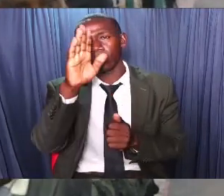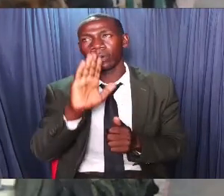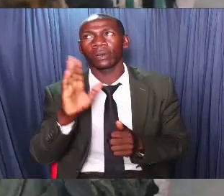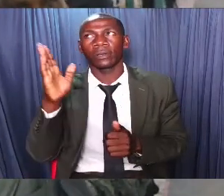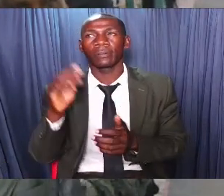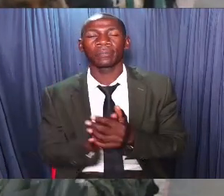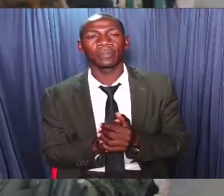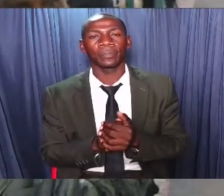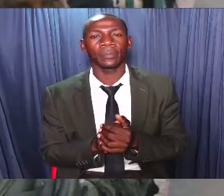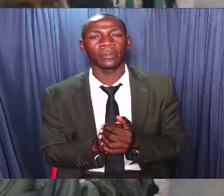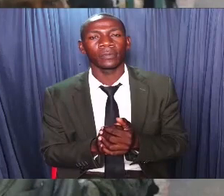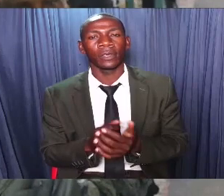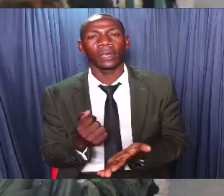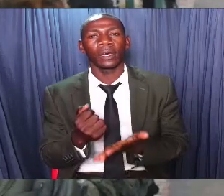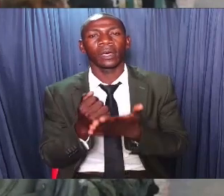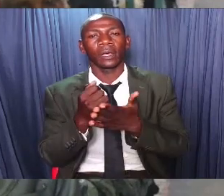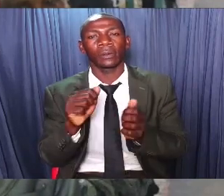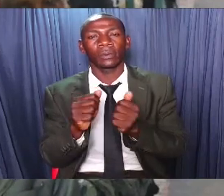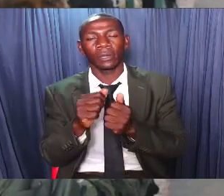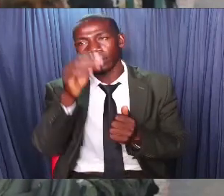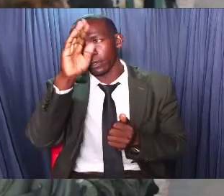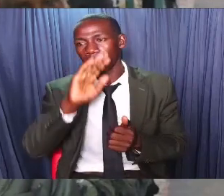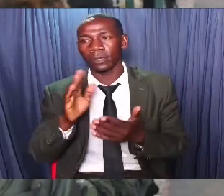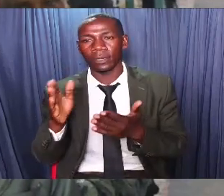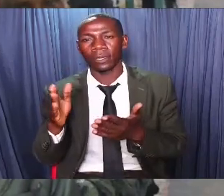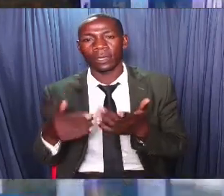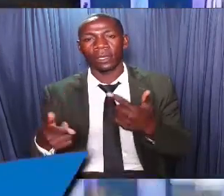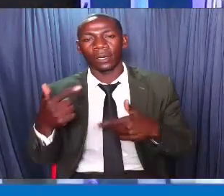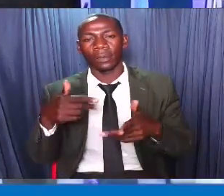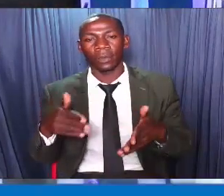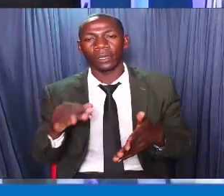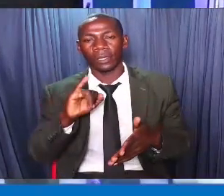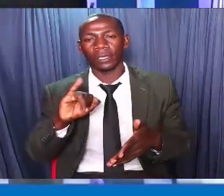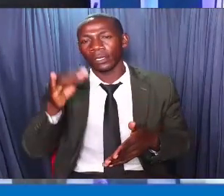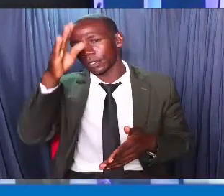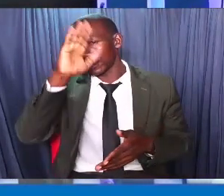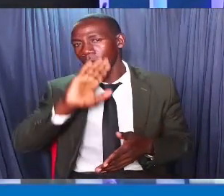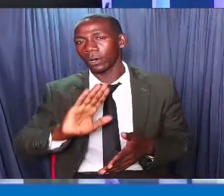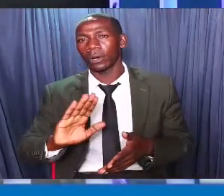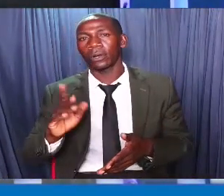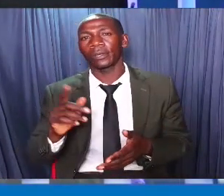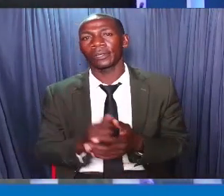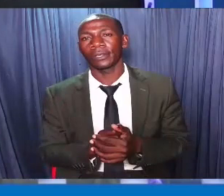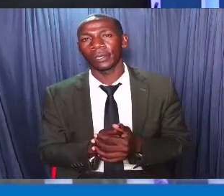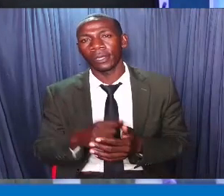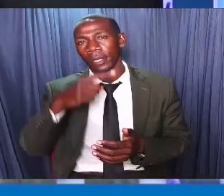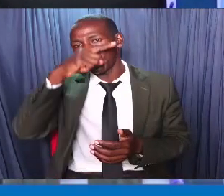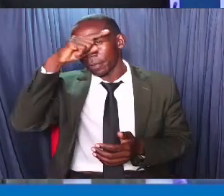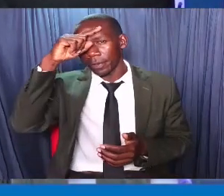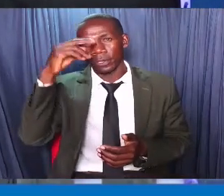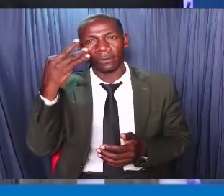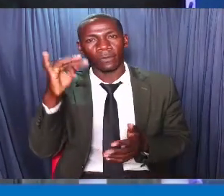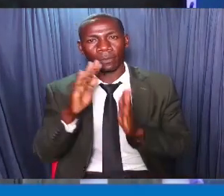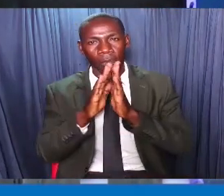by God himself. Tunafanya kutetewa na Mungu. We are vindicated by God himself. Kufika mahali hapa ni Mungu. Coming to this place, it's by God's grace. Kwa ajili ya maombi